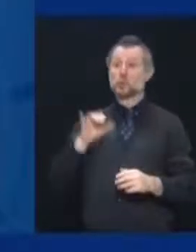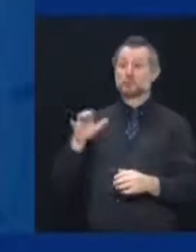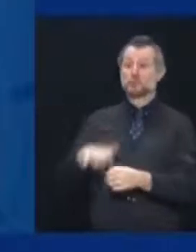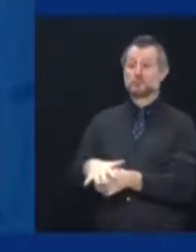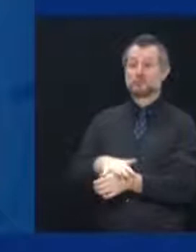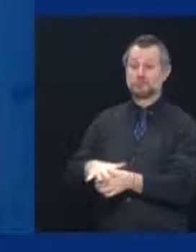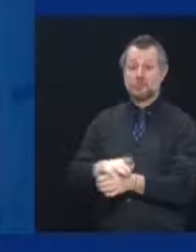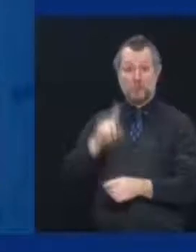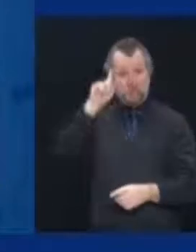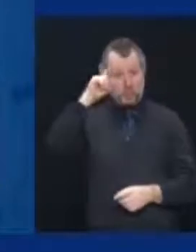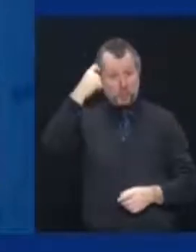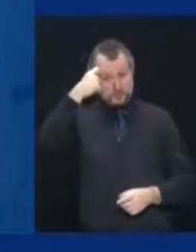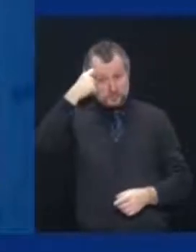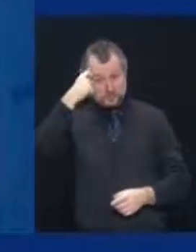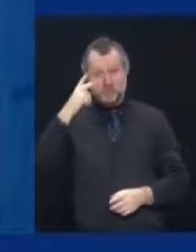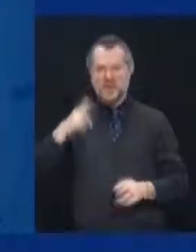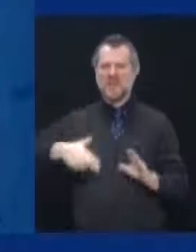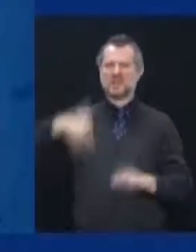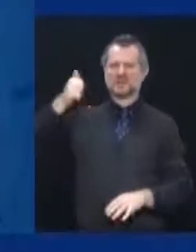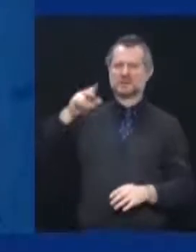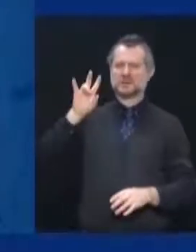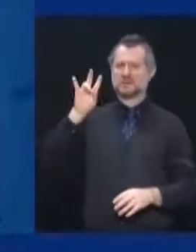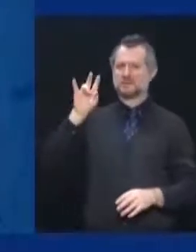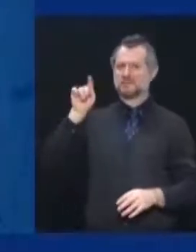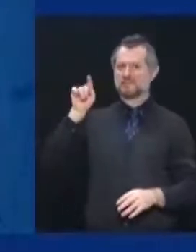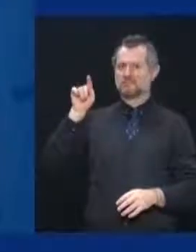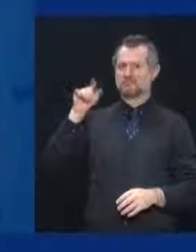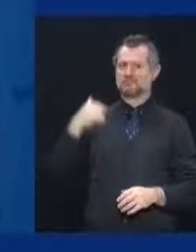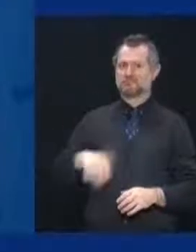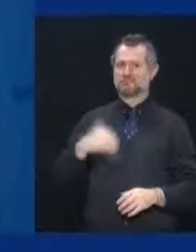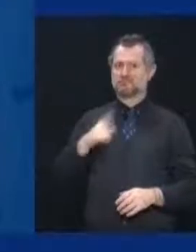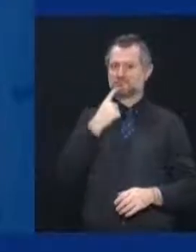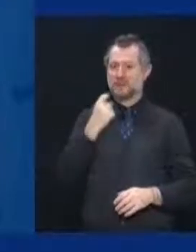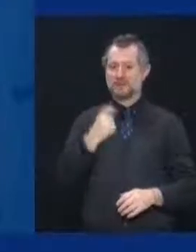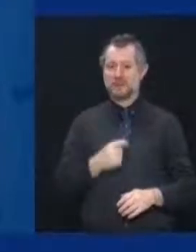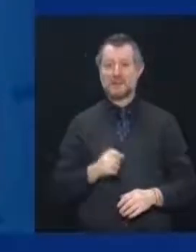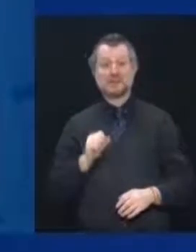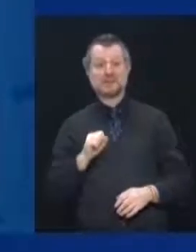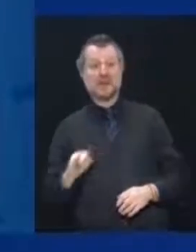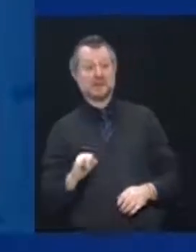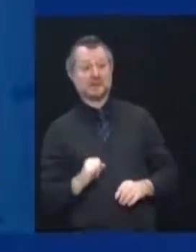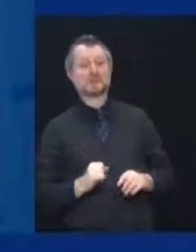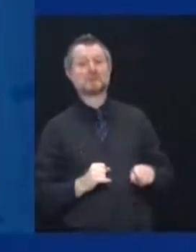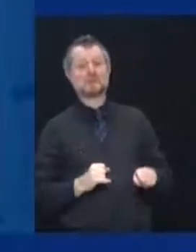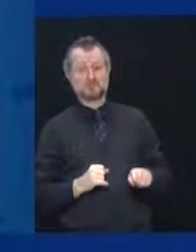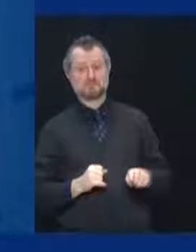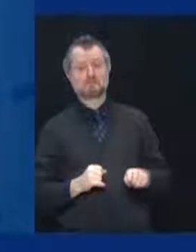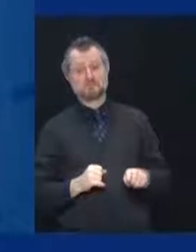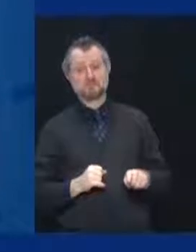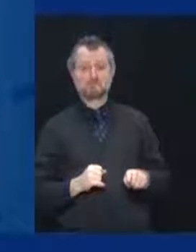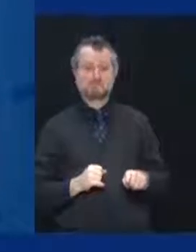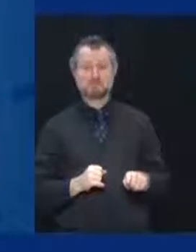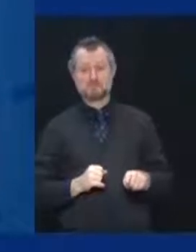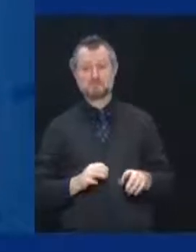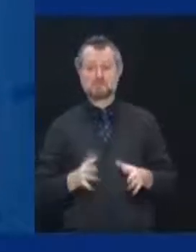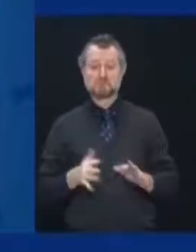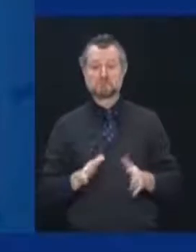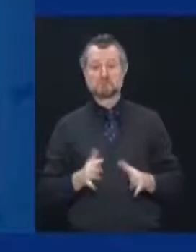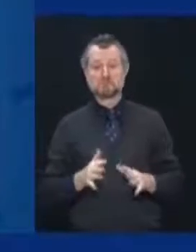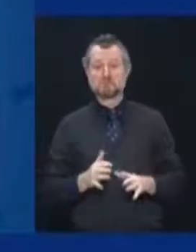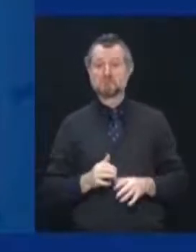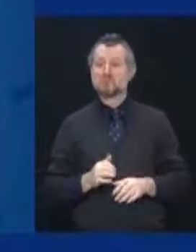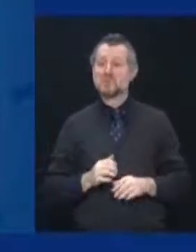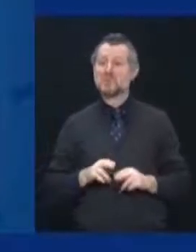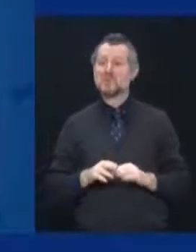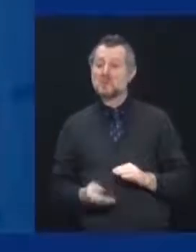Bronx is the highest positivity now. Staten Island is relatively down,